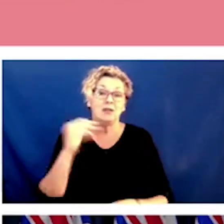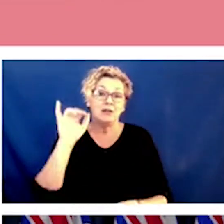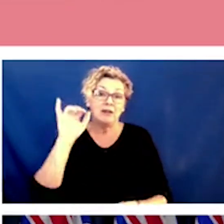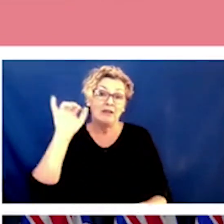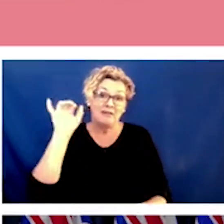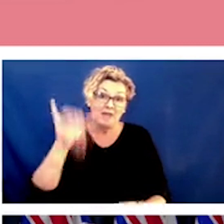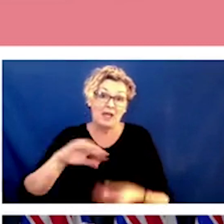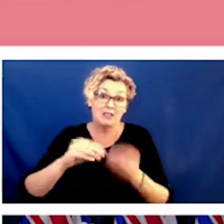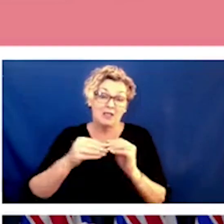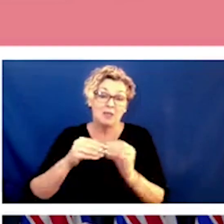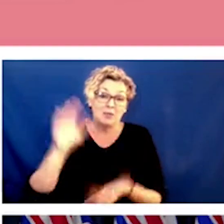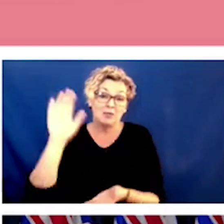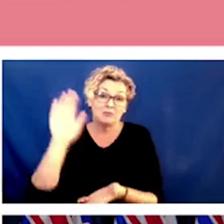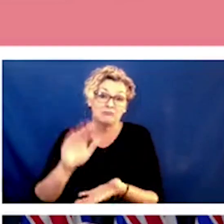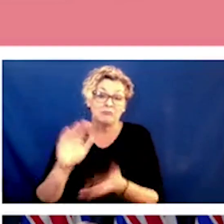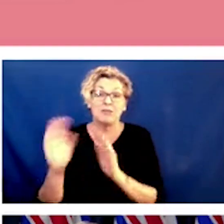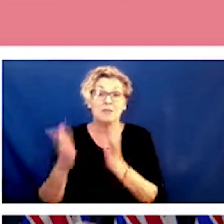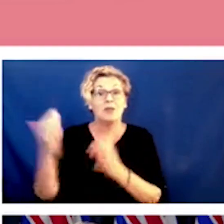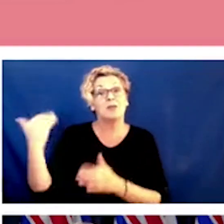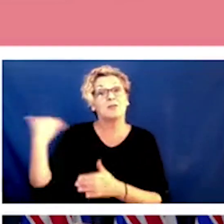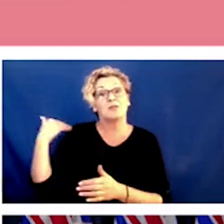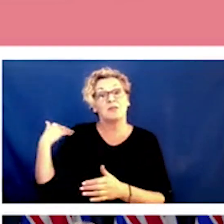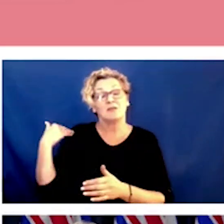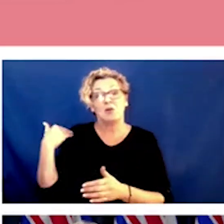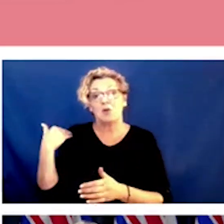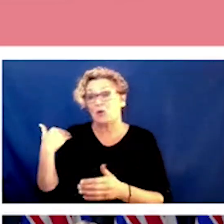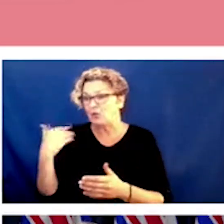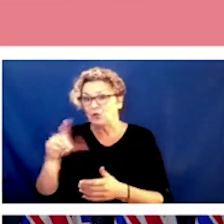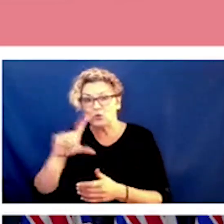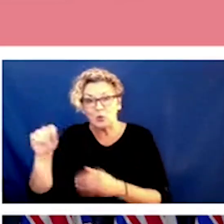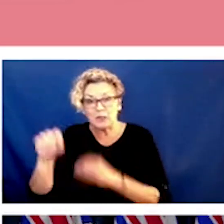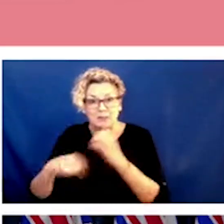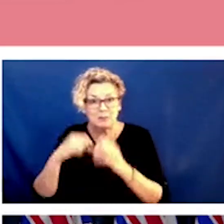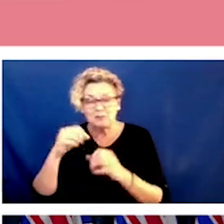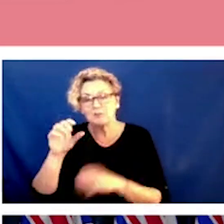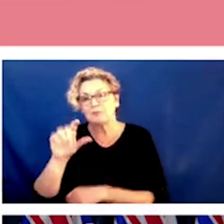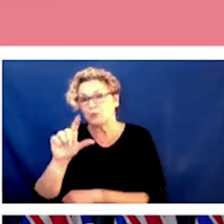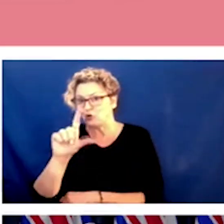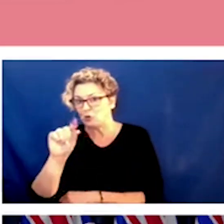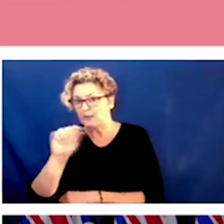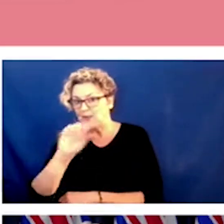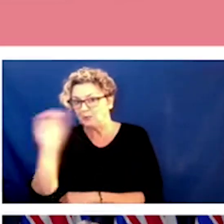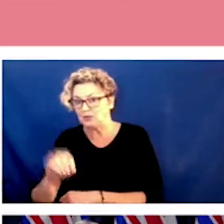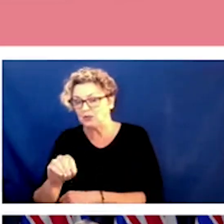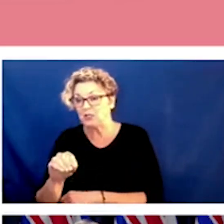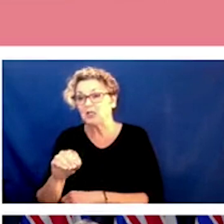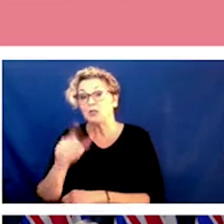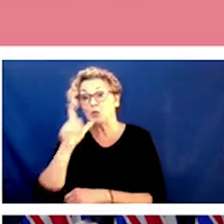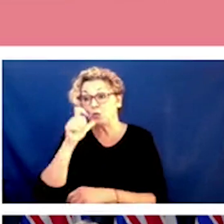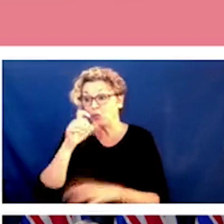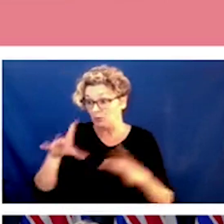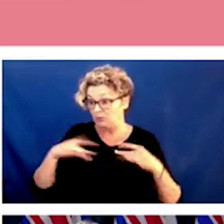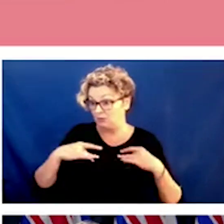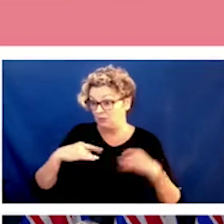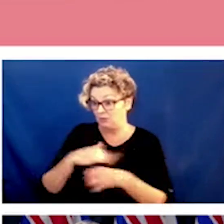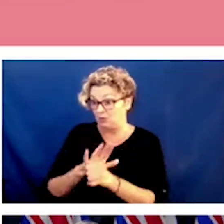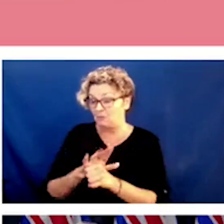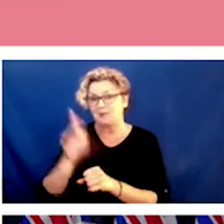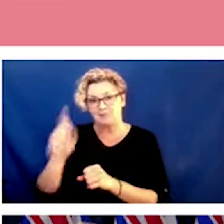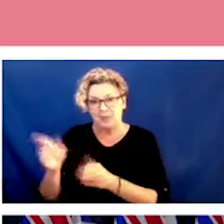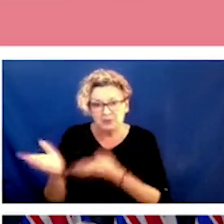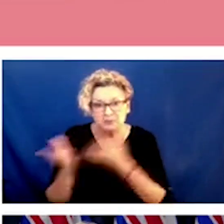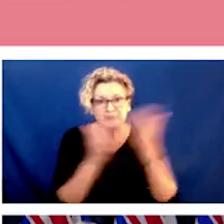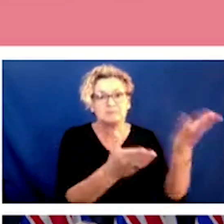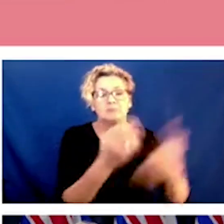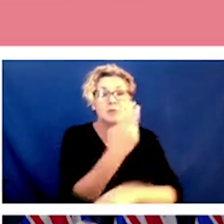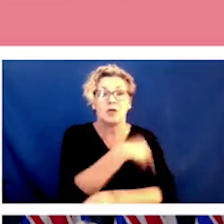Our hospitalizations, we had 52 new people admitted to hospital, and bringing our percent of cases